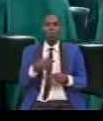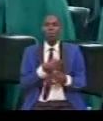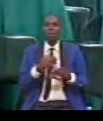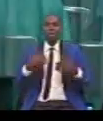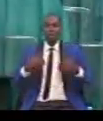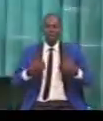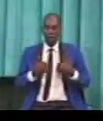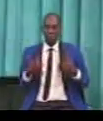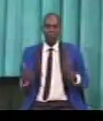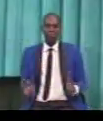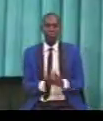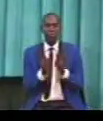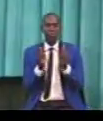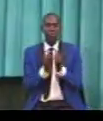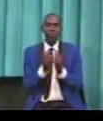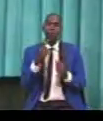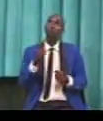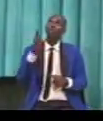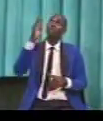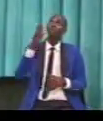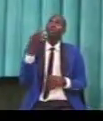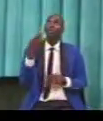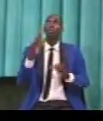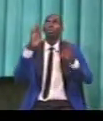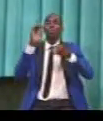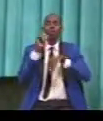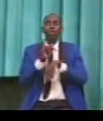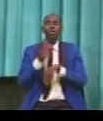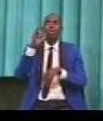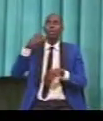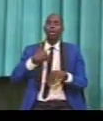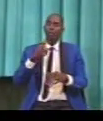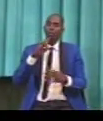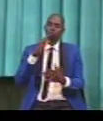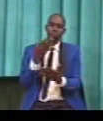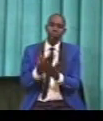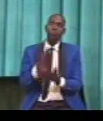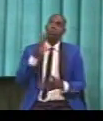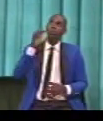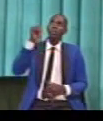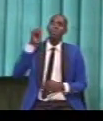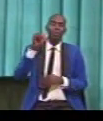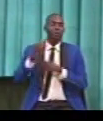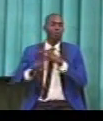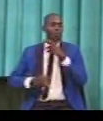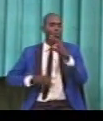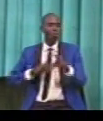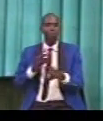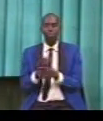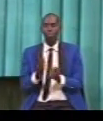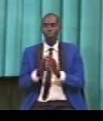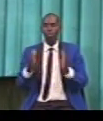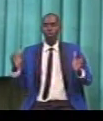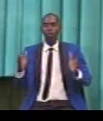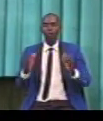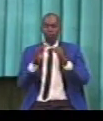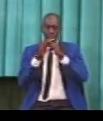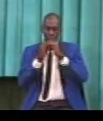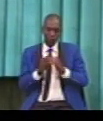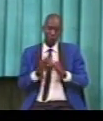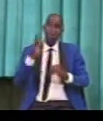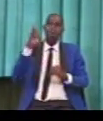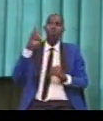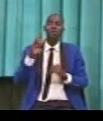of miracles. He has proven himself globally. Let's worship him. Let's give him